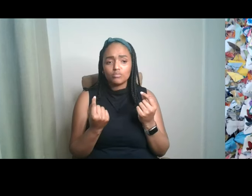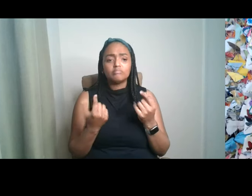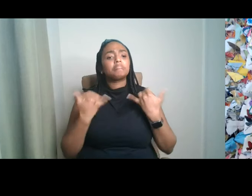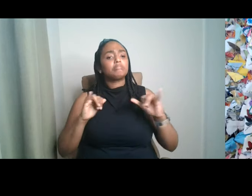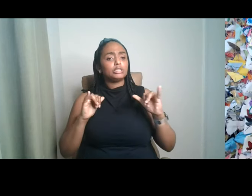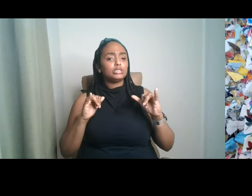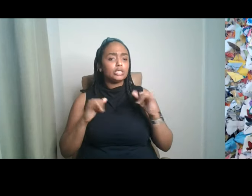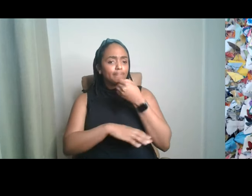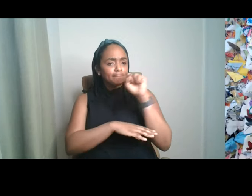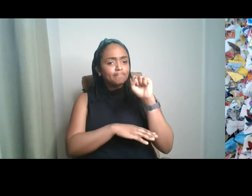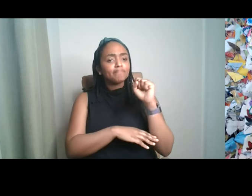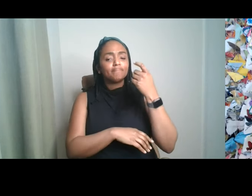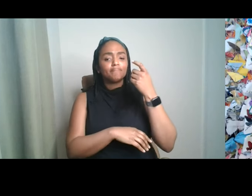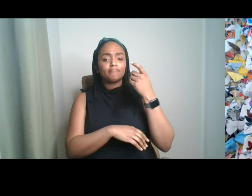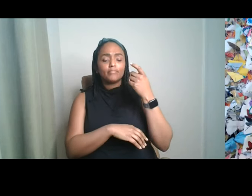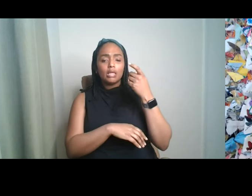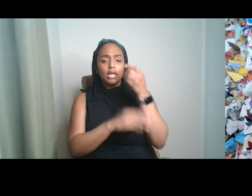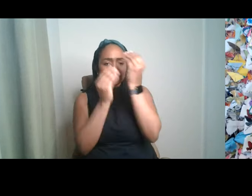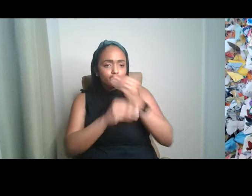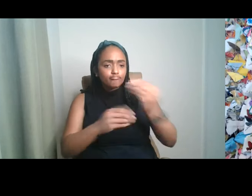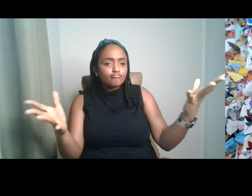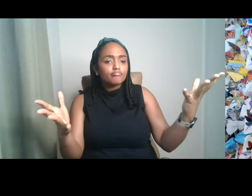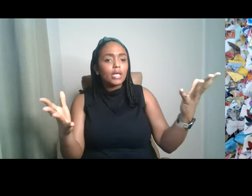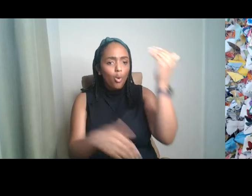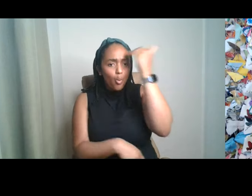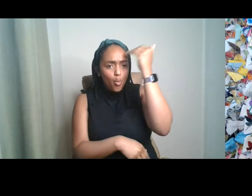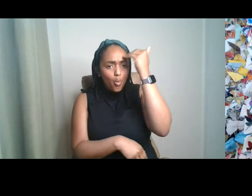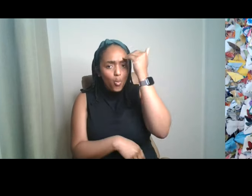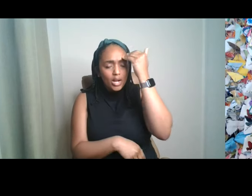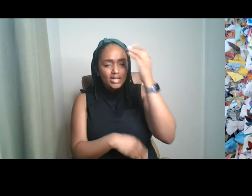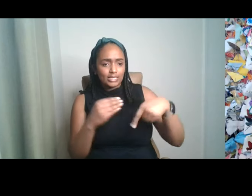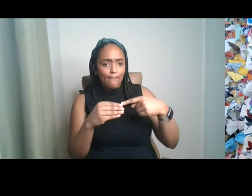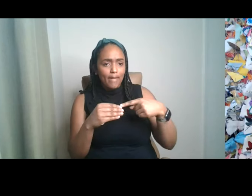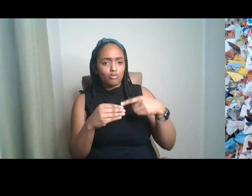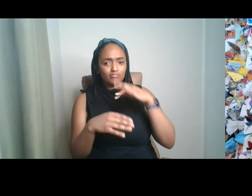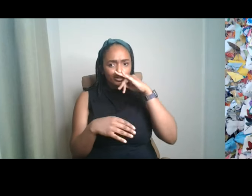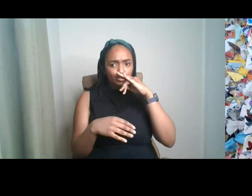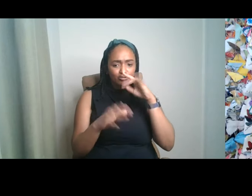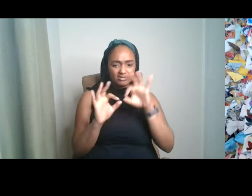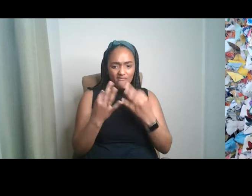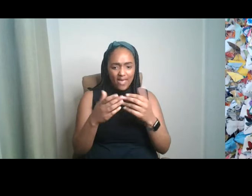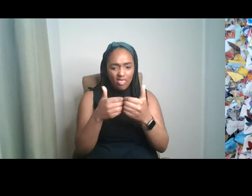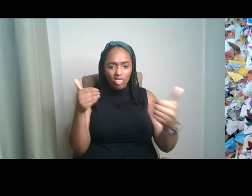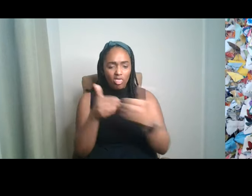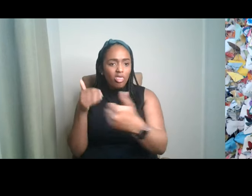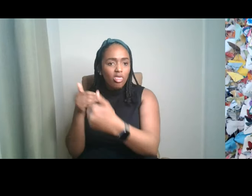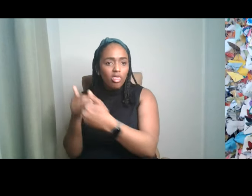children who are separated from their parents and that we need to have more immigration policies that are kind and humane.